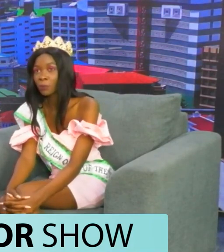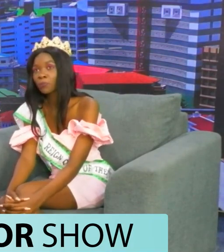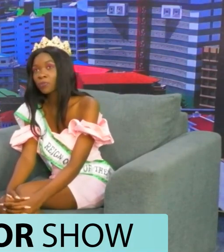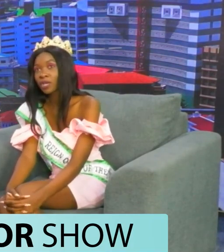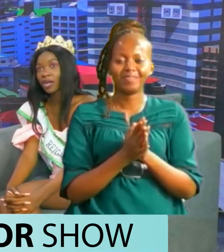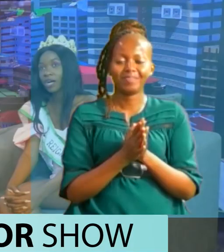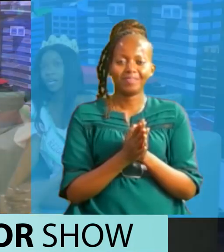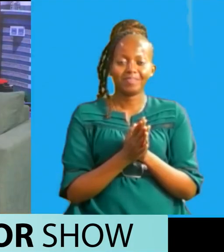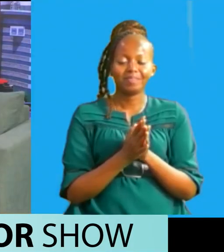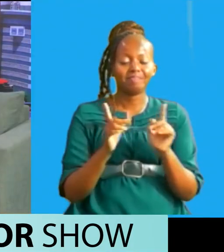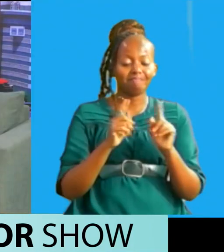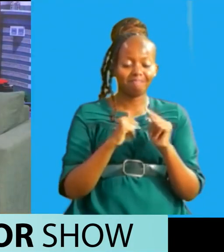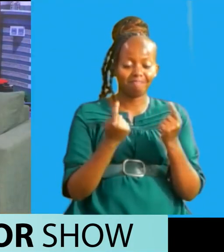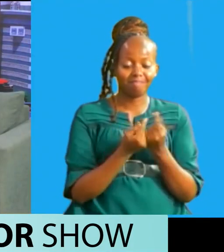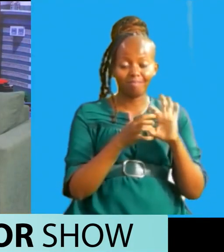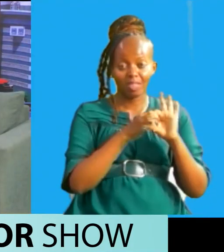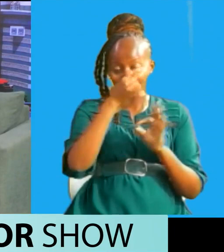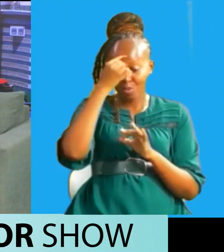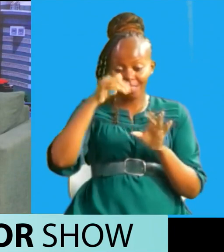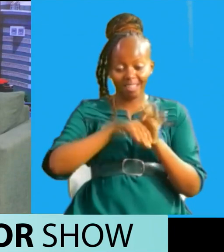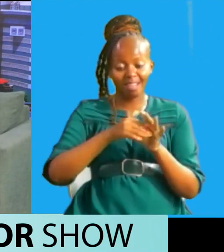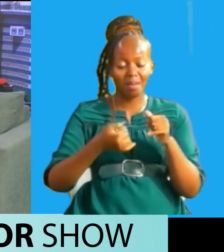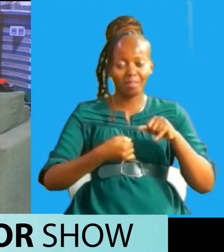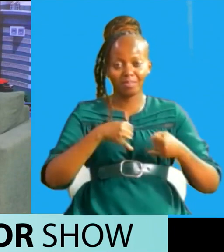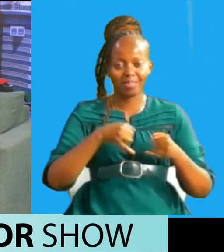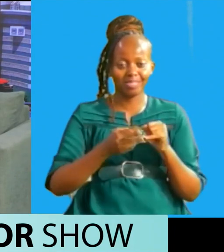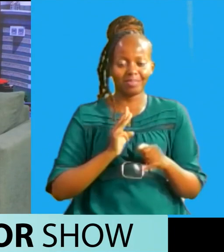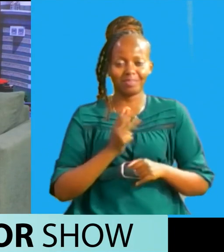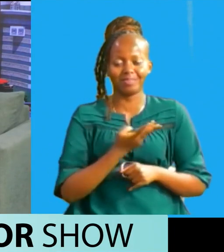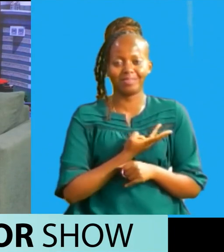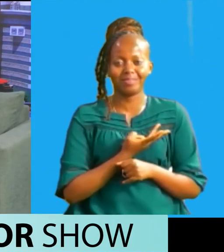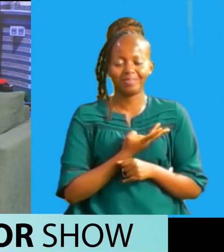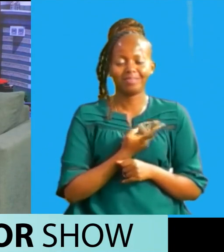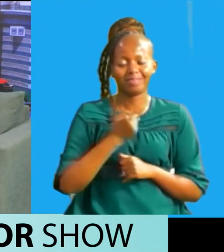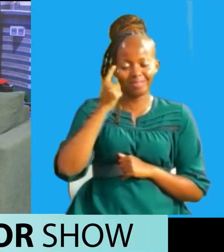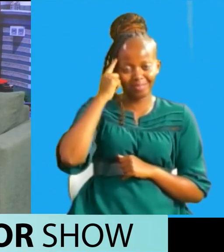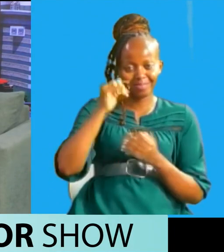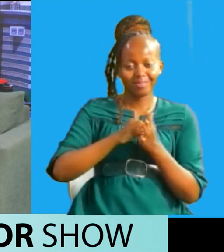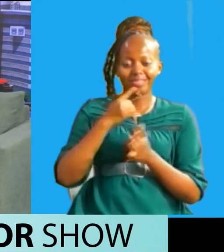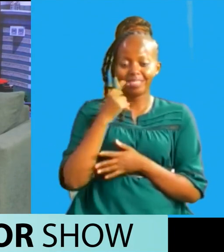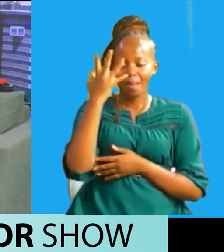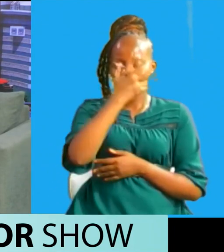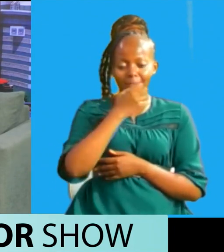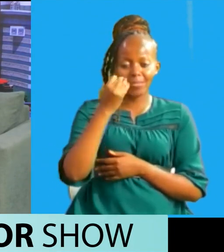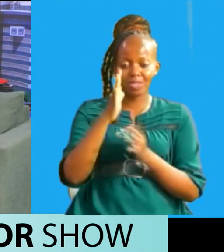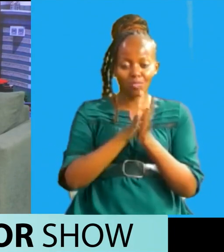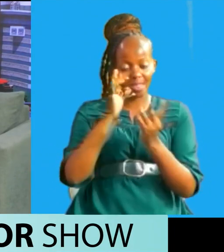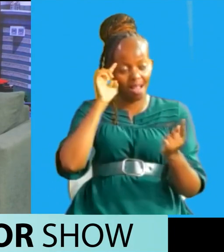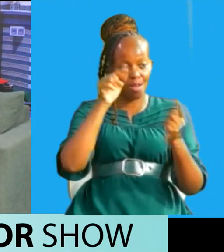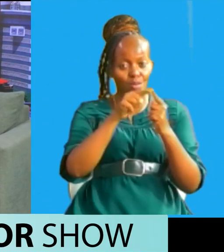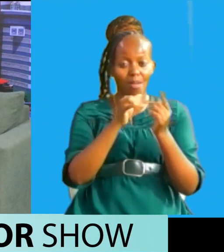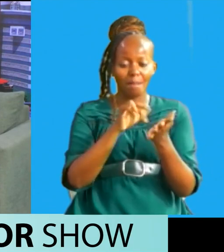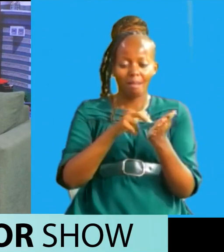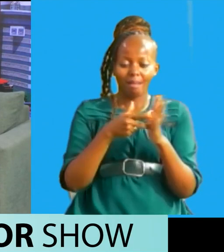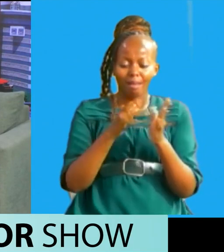now in pageant we have this slogan that says beauty with a cause. So even if